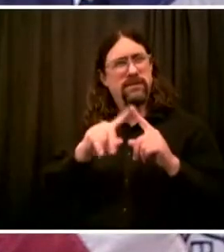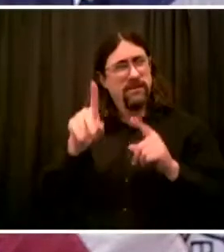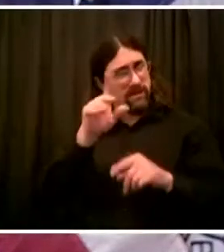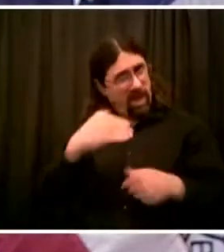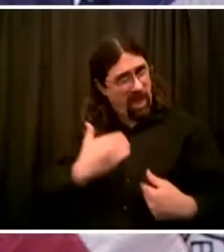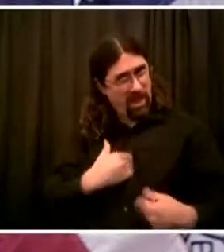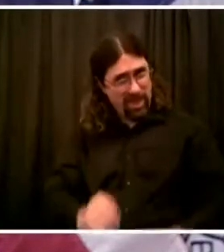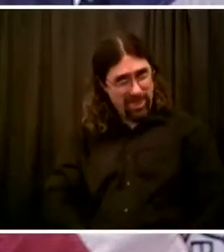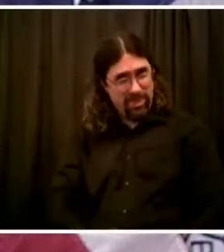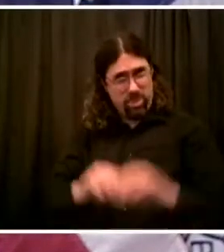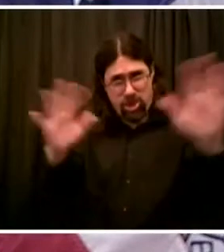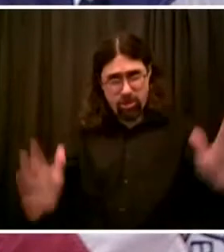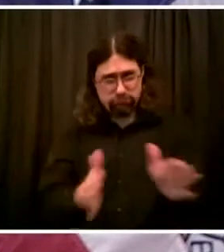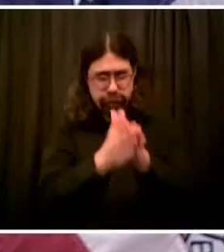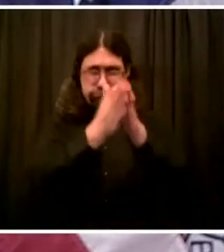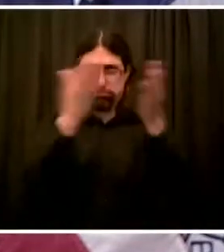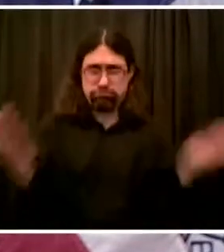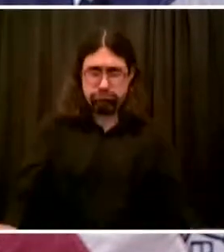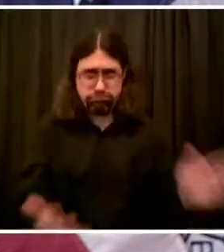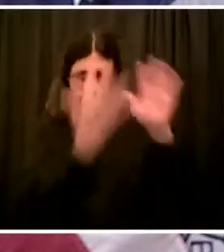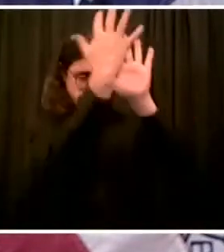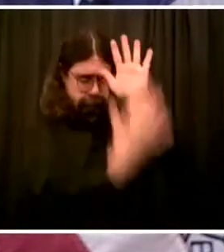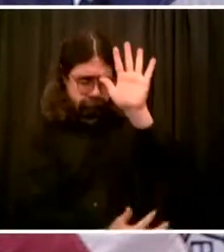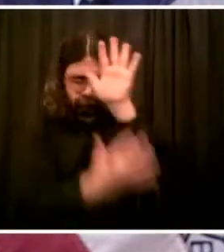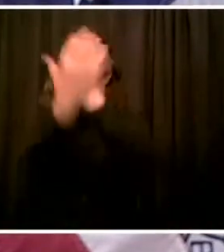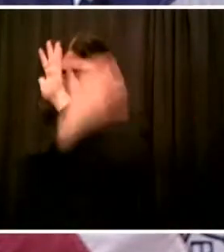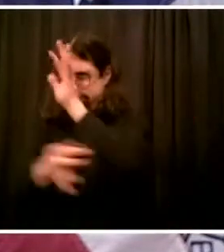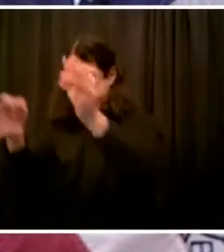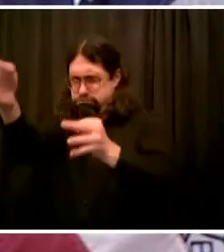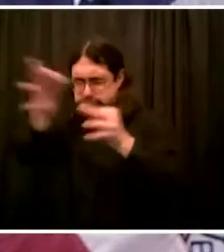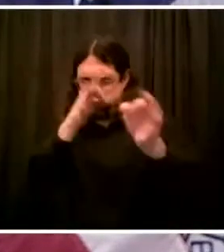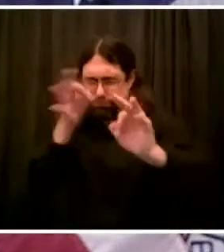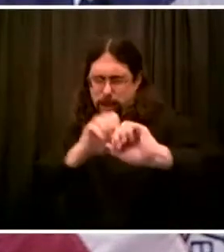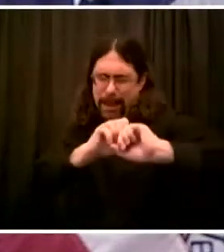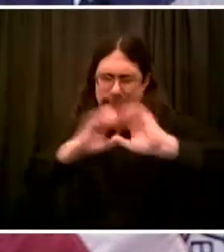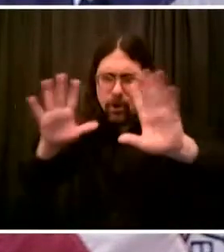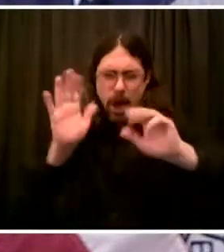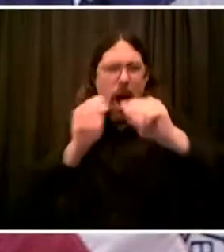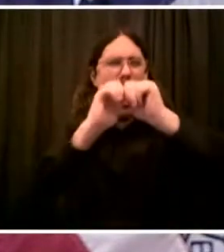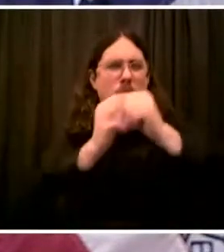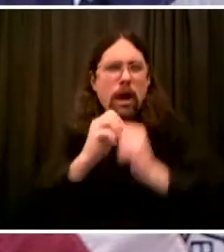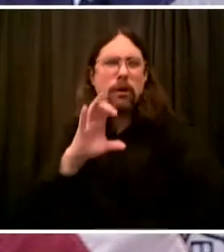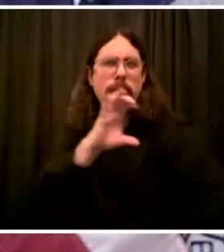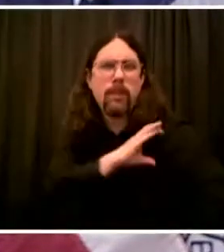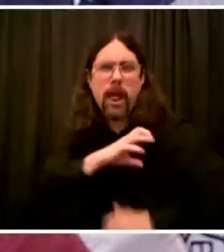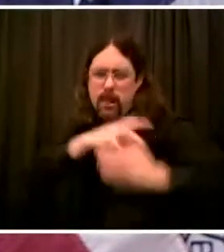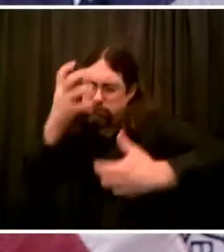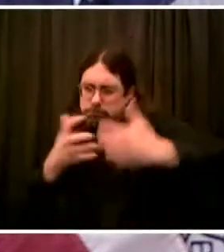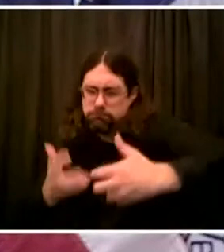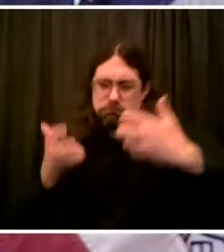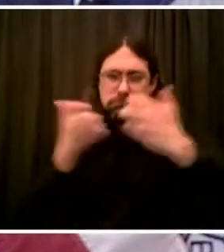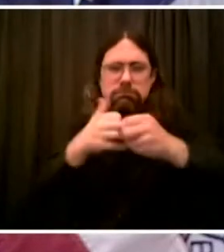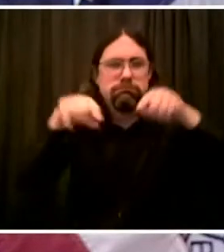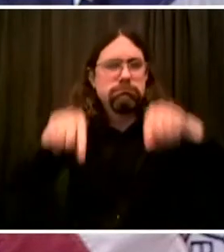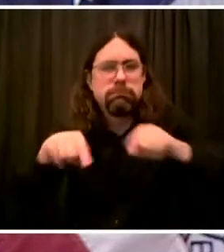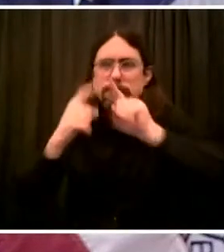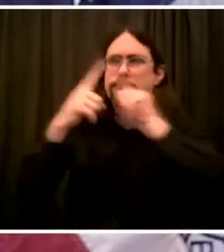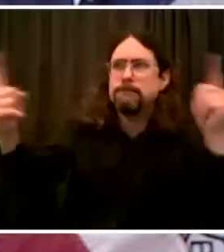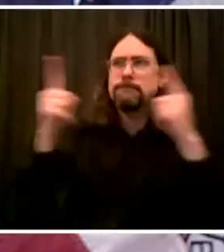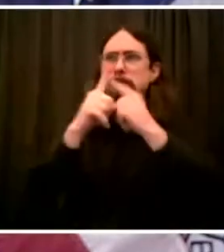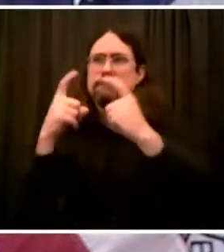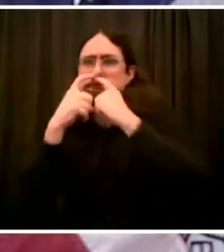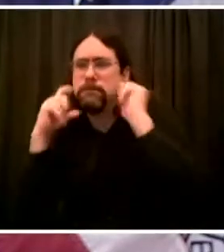officers and how to listen to communities about what's working, what's not working, trying to figure out what that balance should be between what